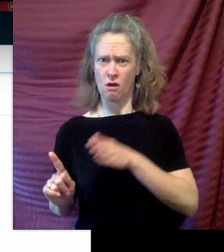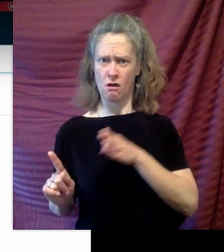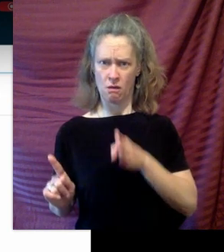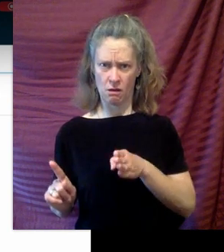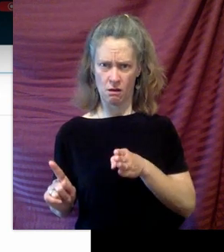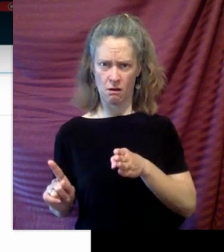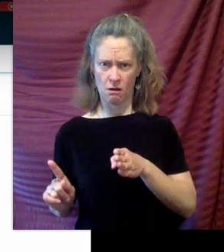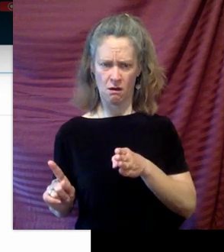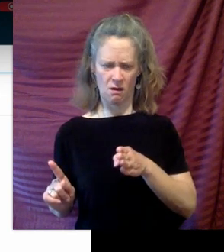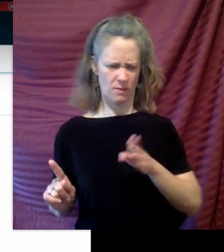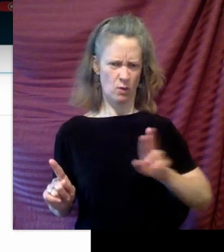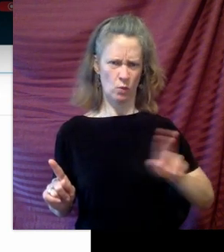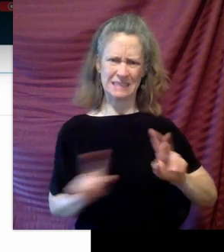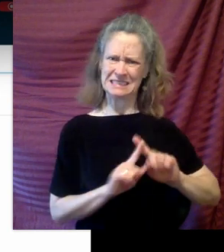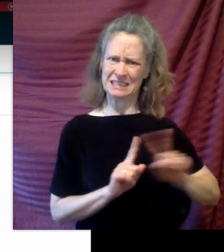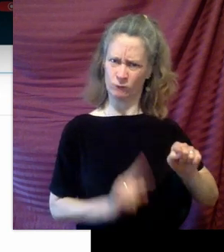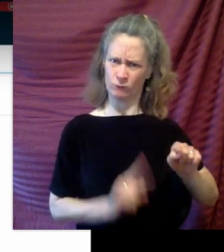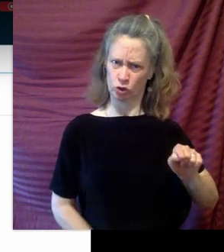different over here.